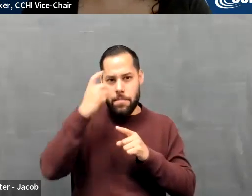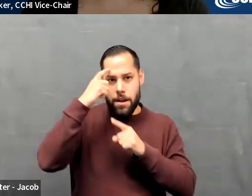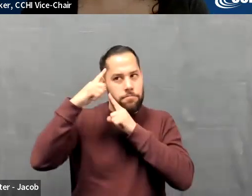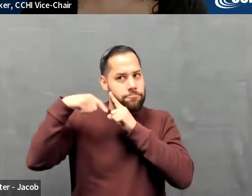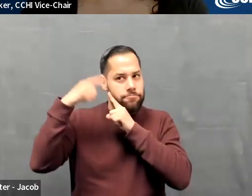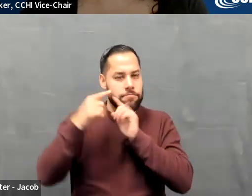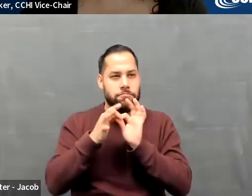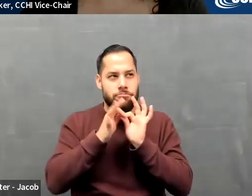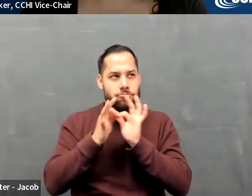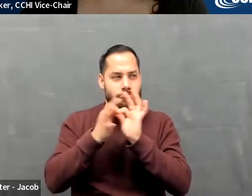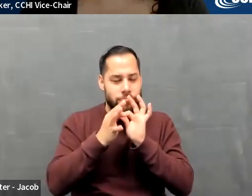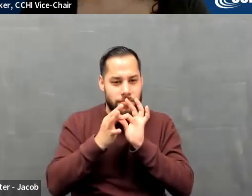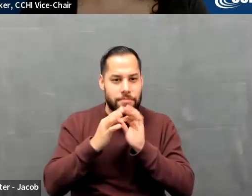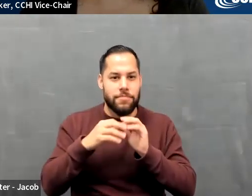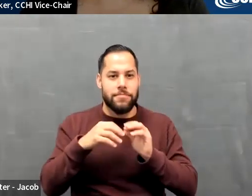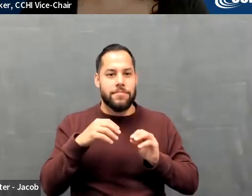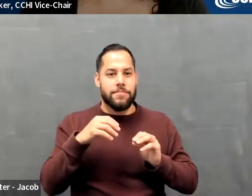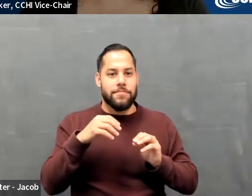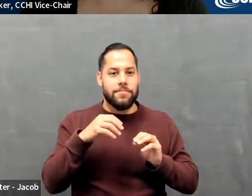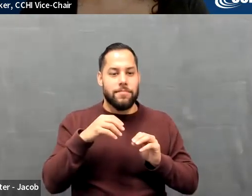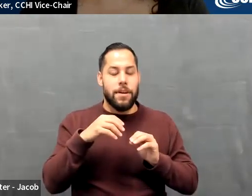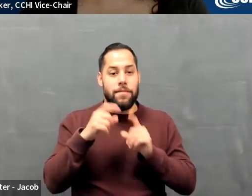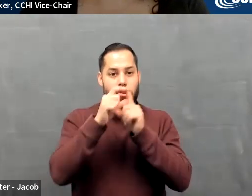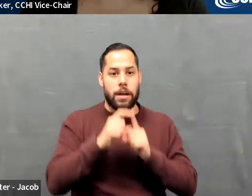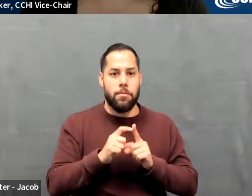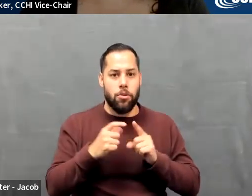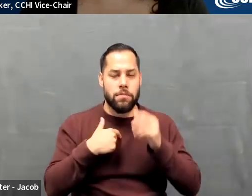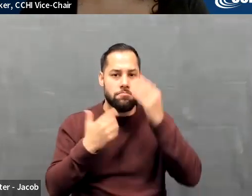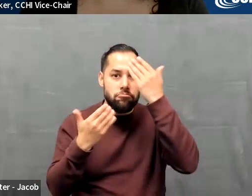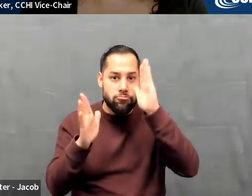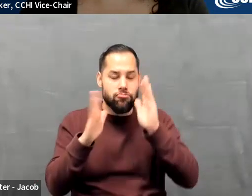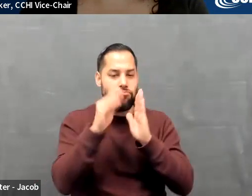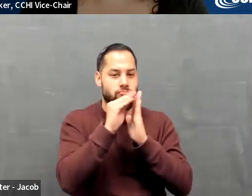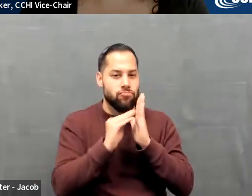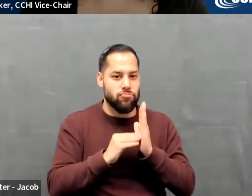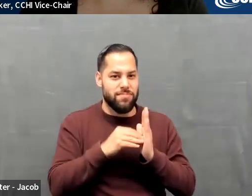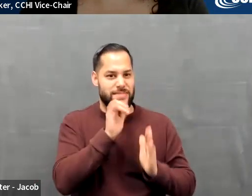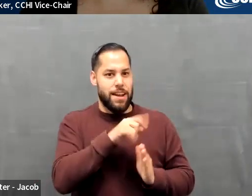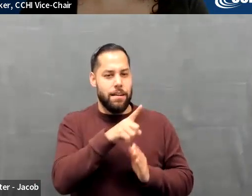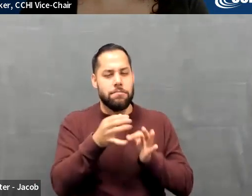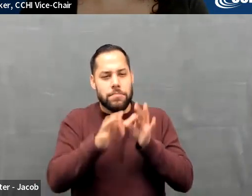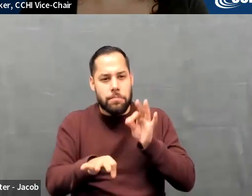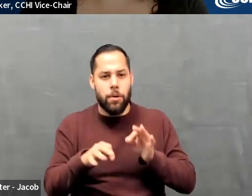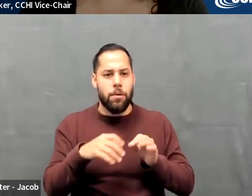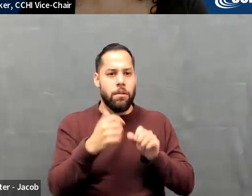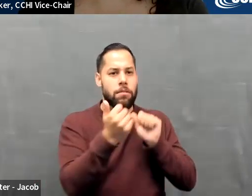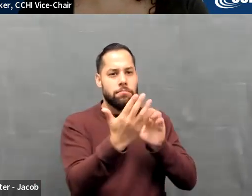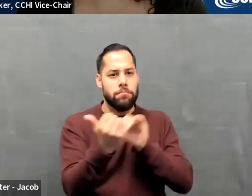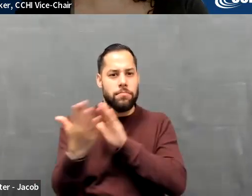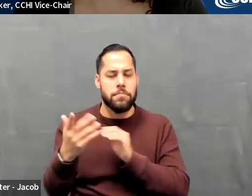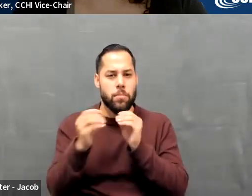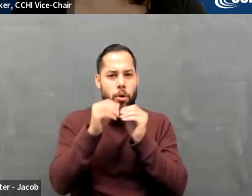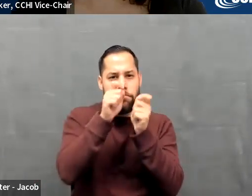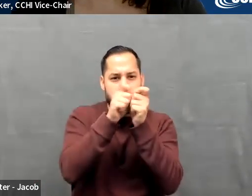mind. And I'm also taking notes of vocabulary that I do not know. So these are just simple ways that I do this that are more